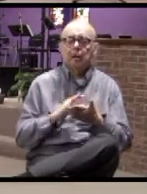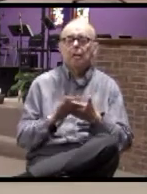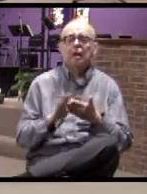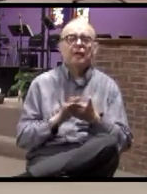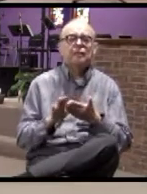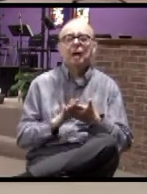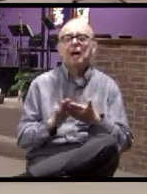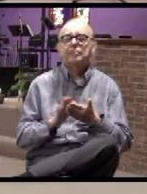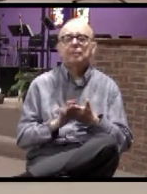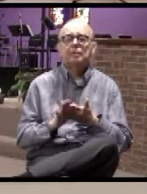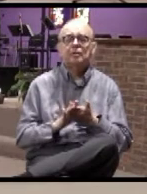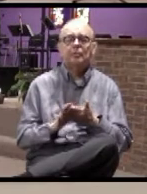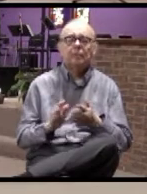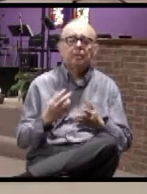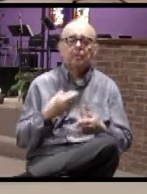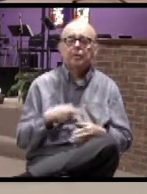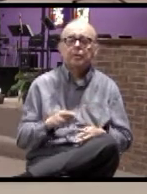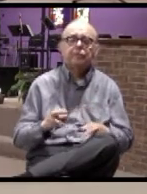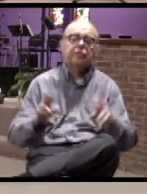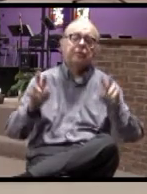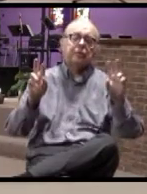quirky, religious